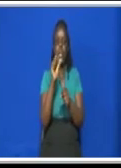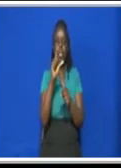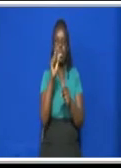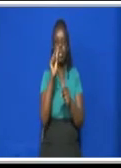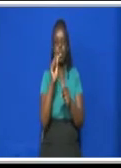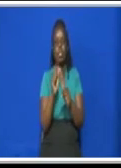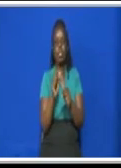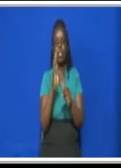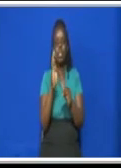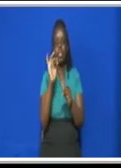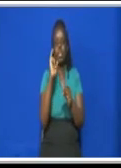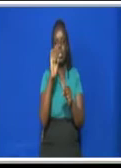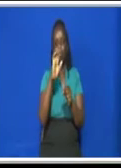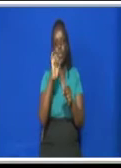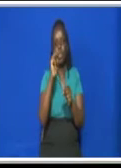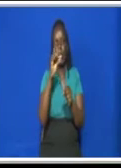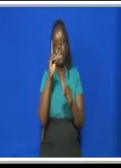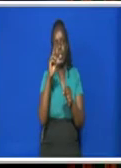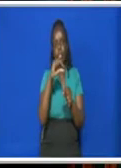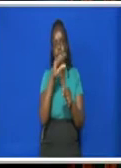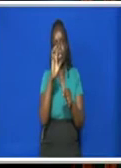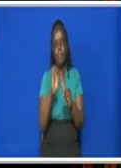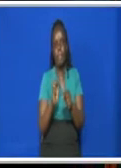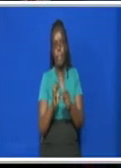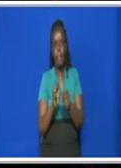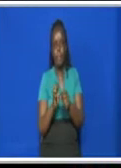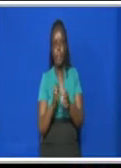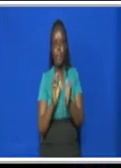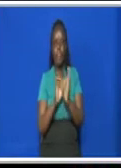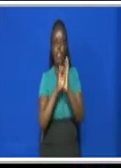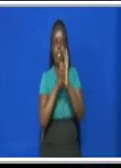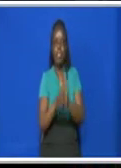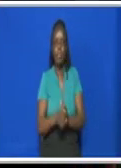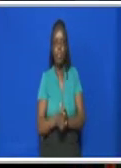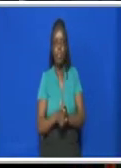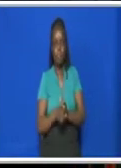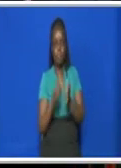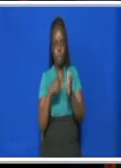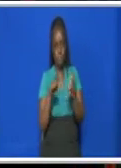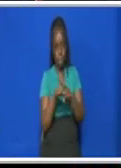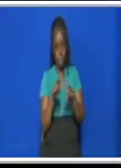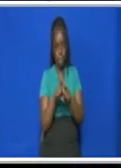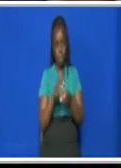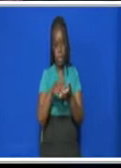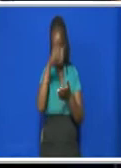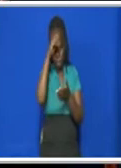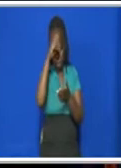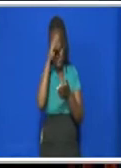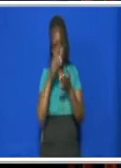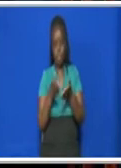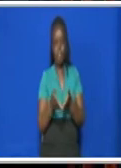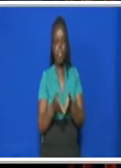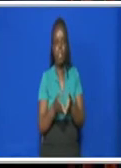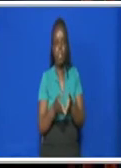an electrochemical cell. Let's look at an example of an electrochemical cell. And we are going to look at,